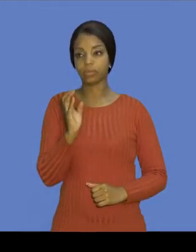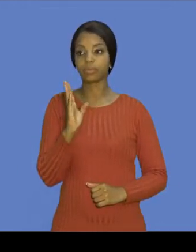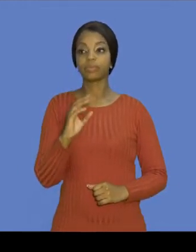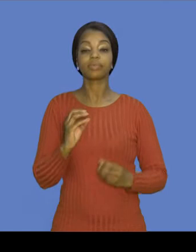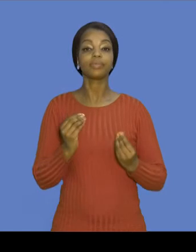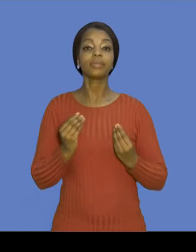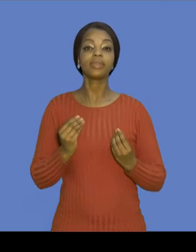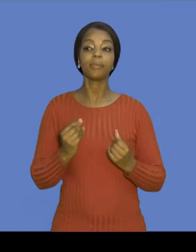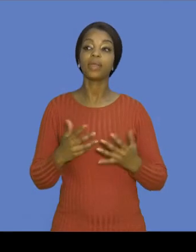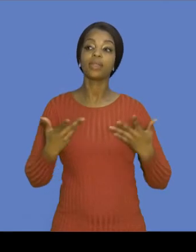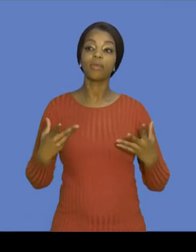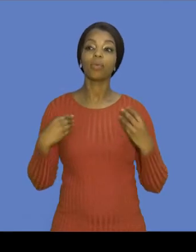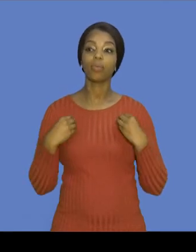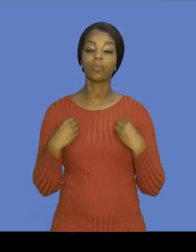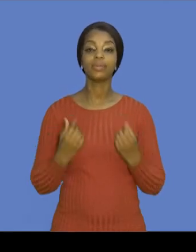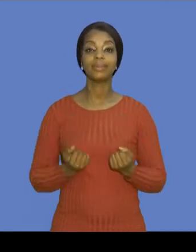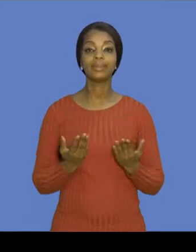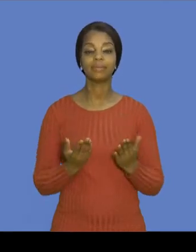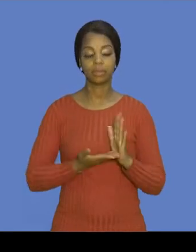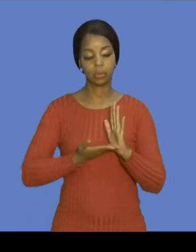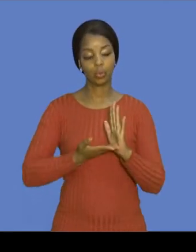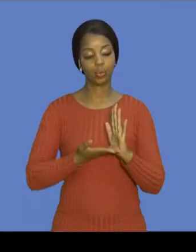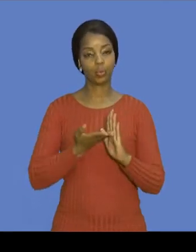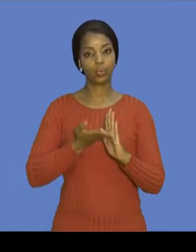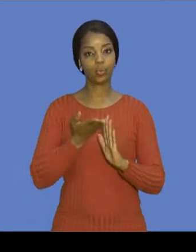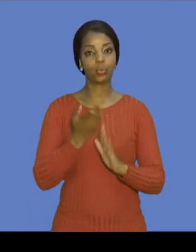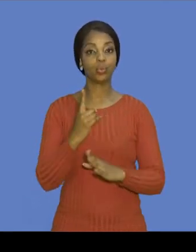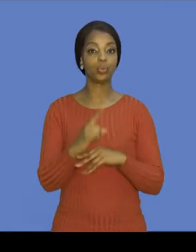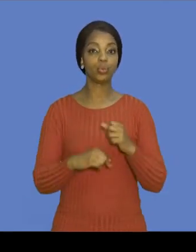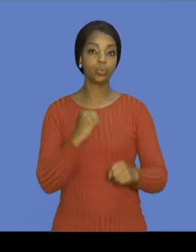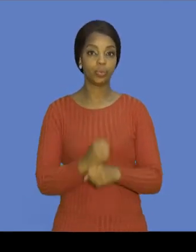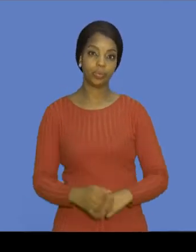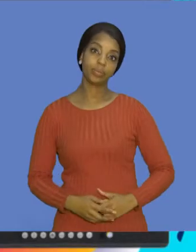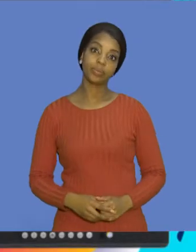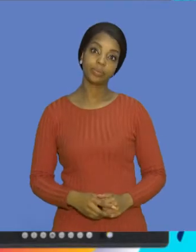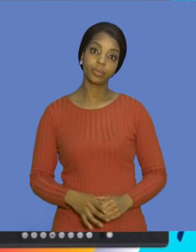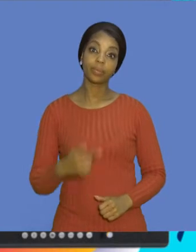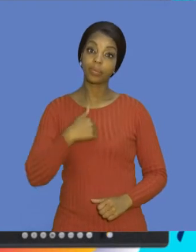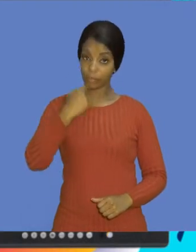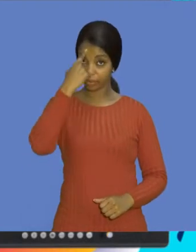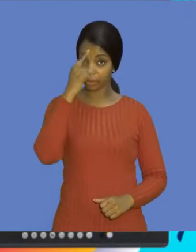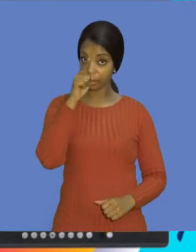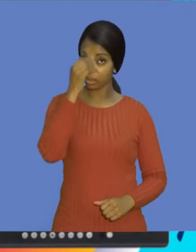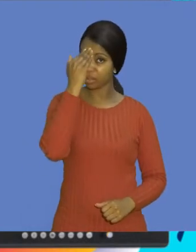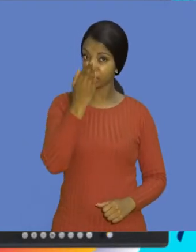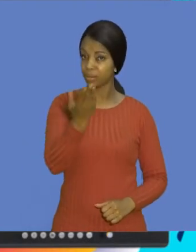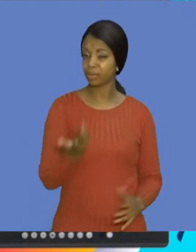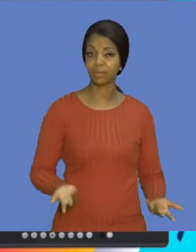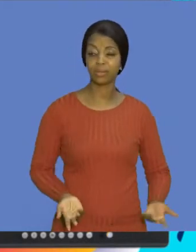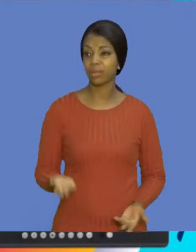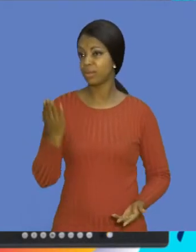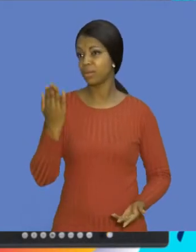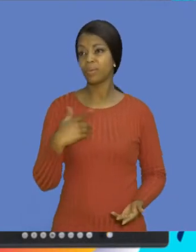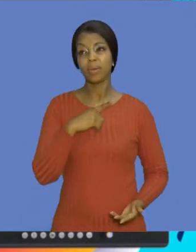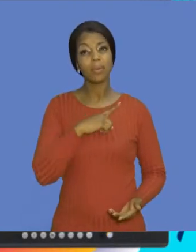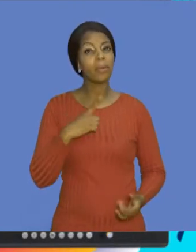services increases every year. Now, guys, I think you know what this means. They've been saying rate of inflation